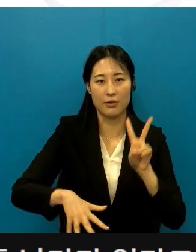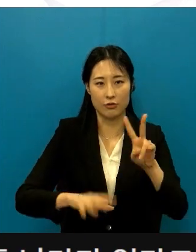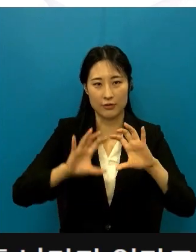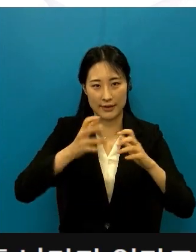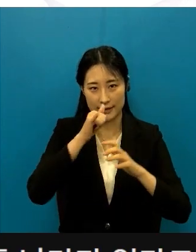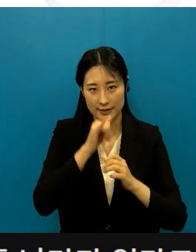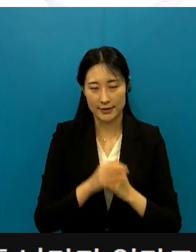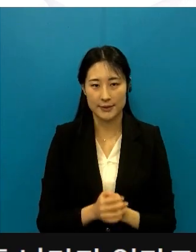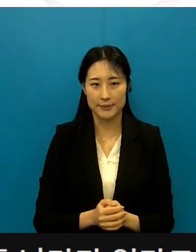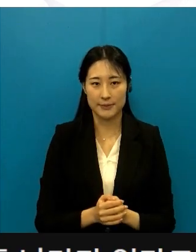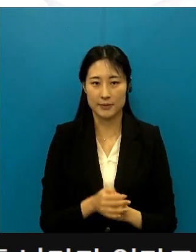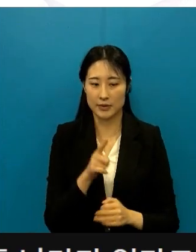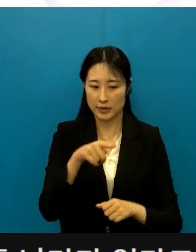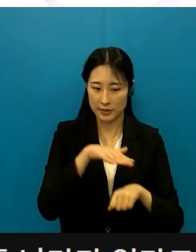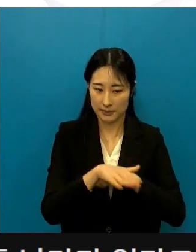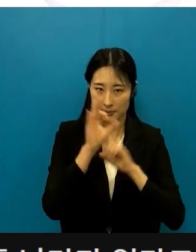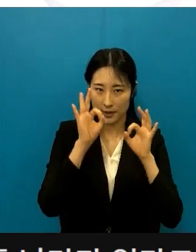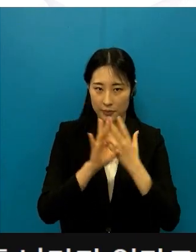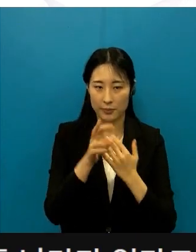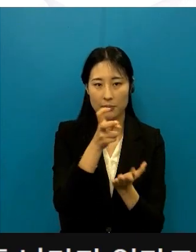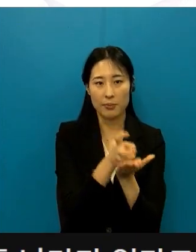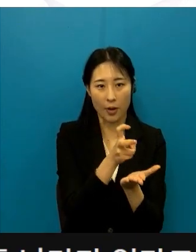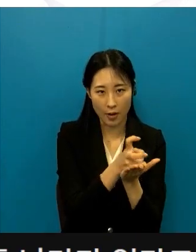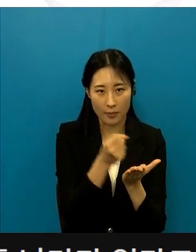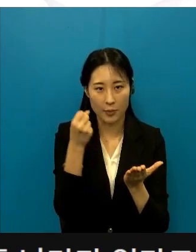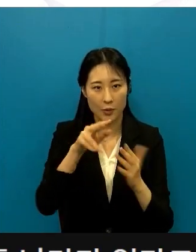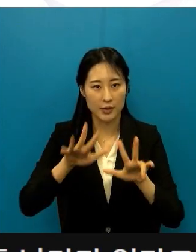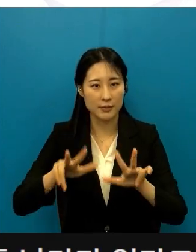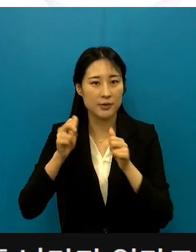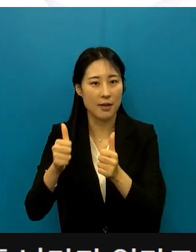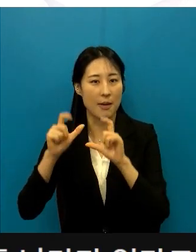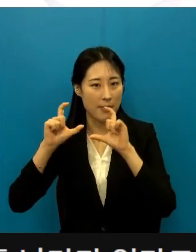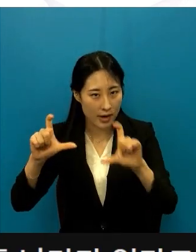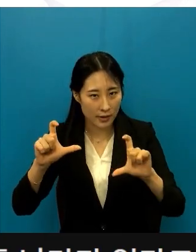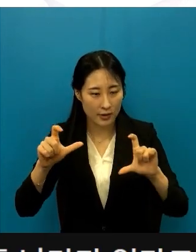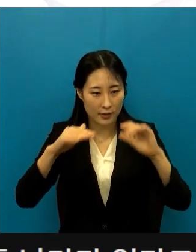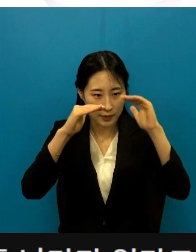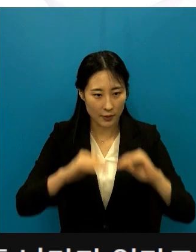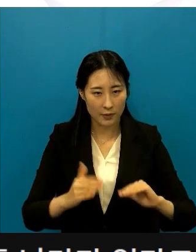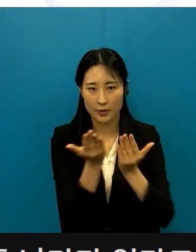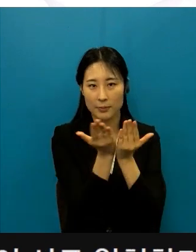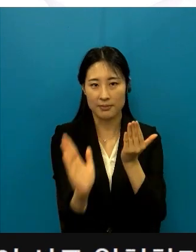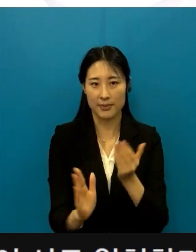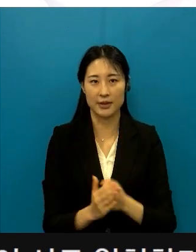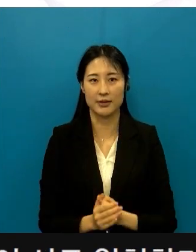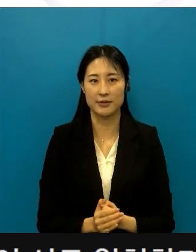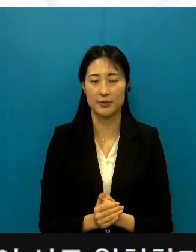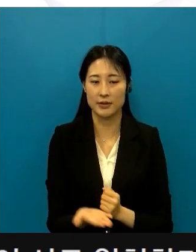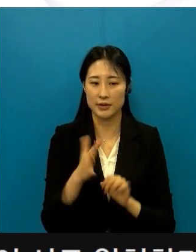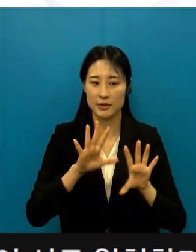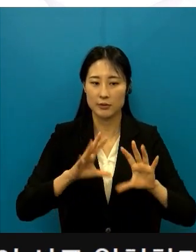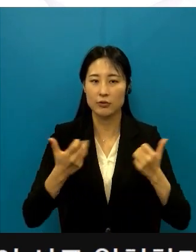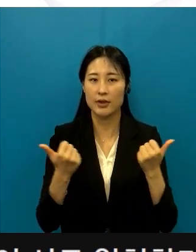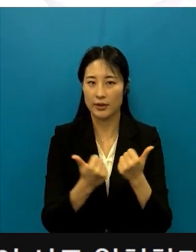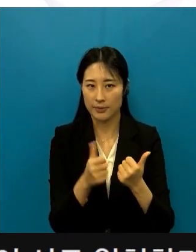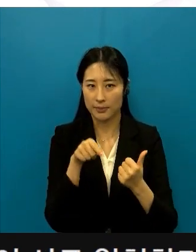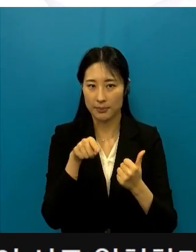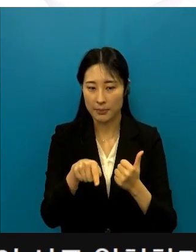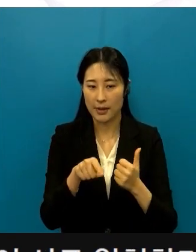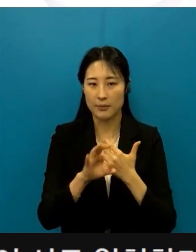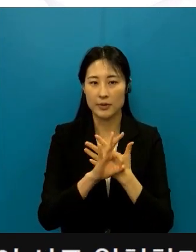dragging their feet. But for Italy, I do not know yet why the parliament is also very slow. But there's